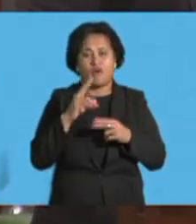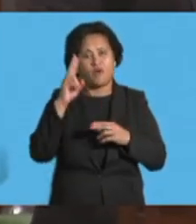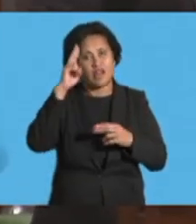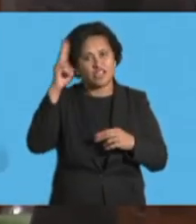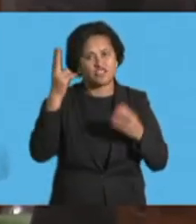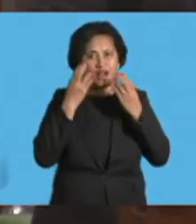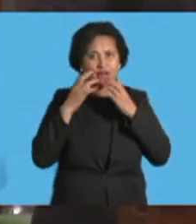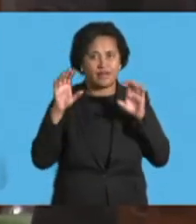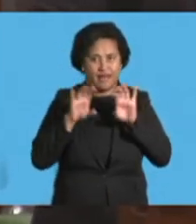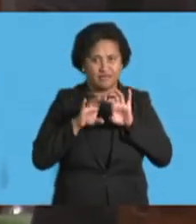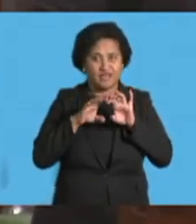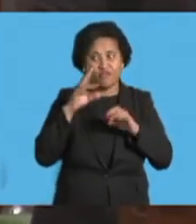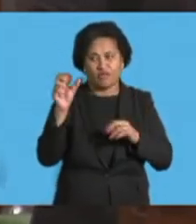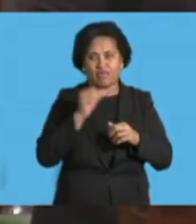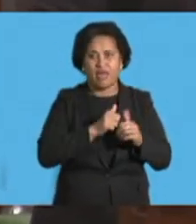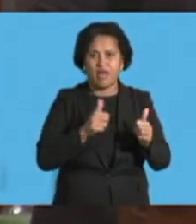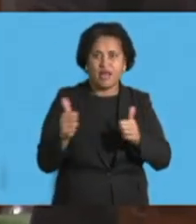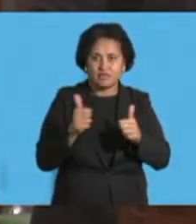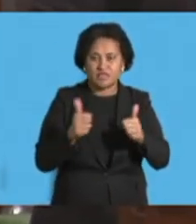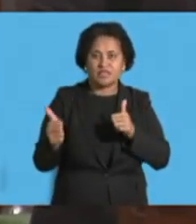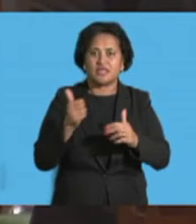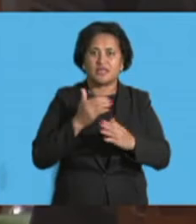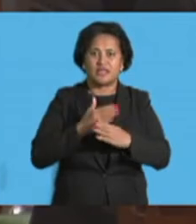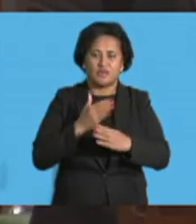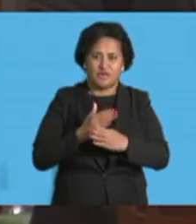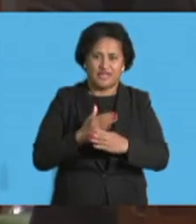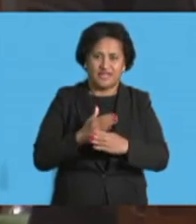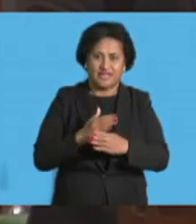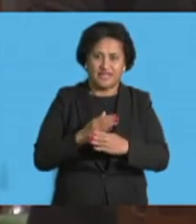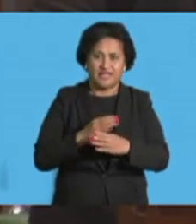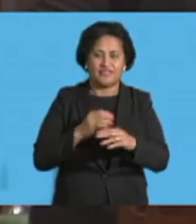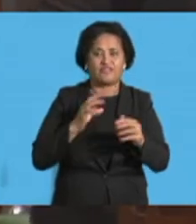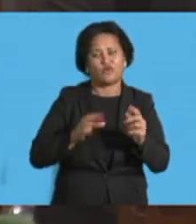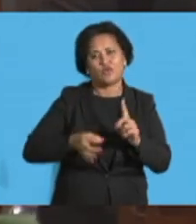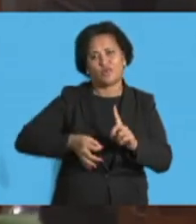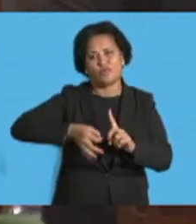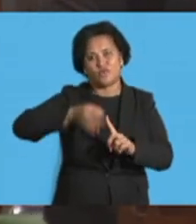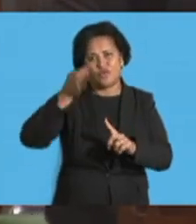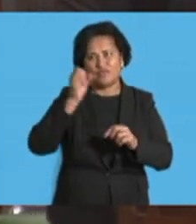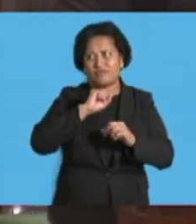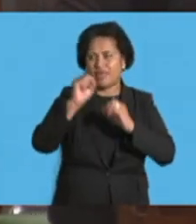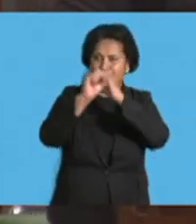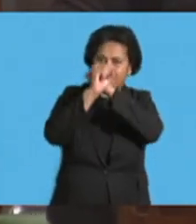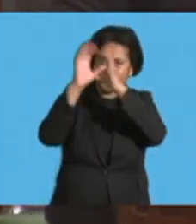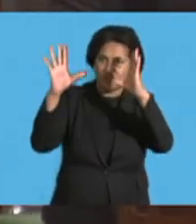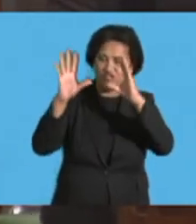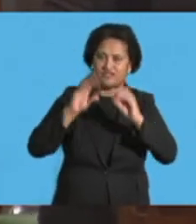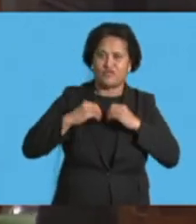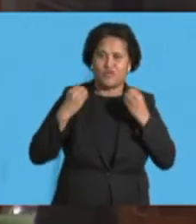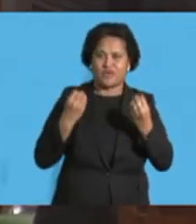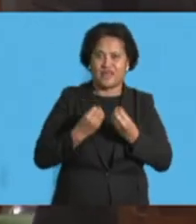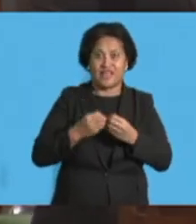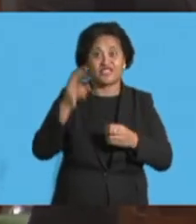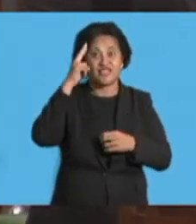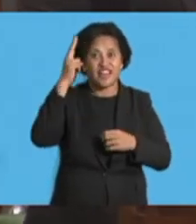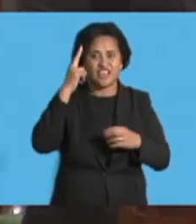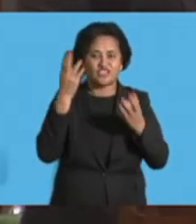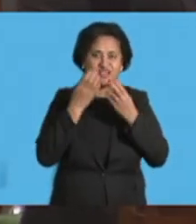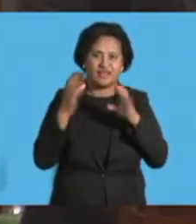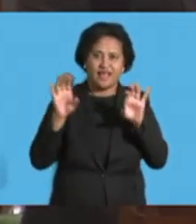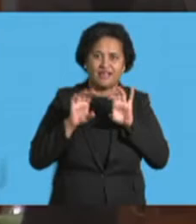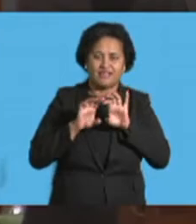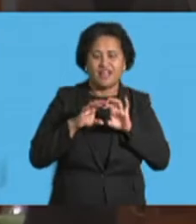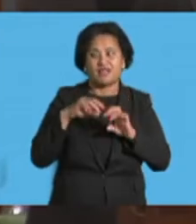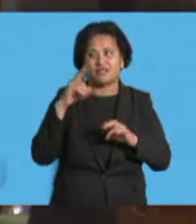their administration and operational capacities to better implement the vision of their organizations that complements the aims of